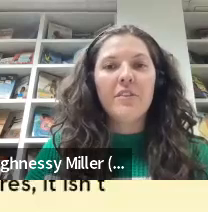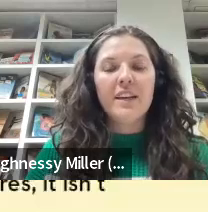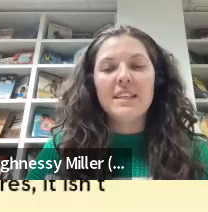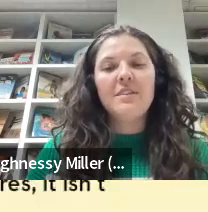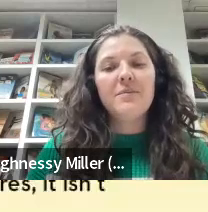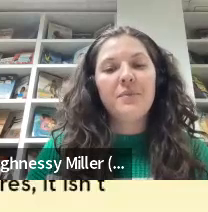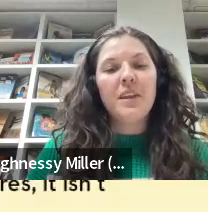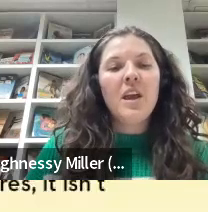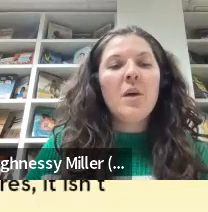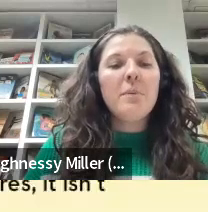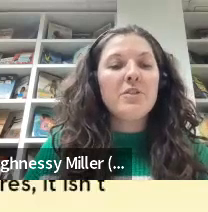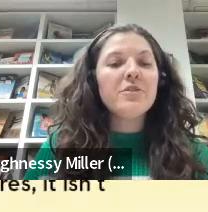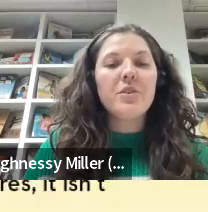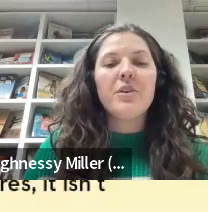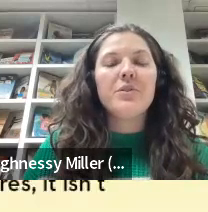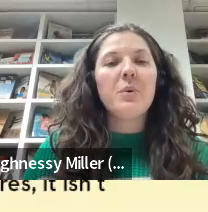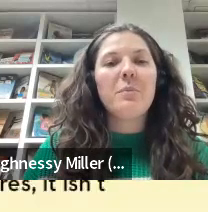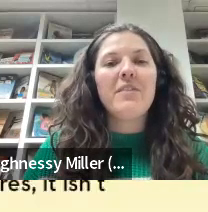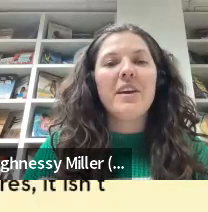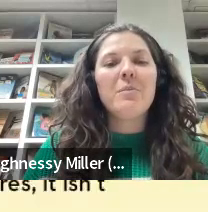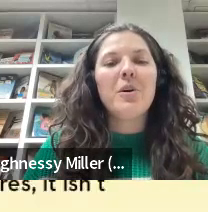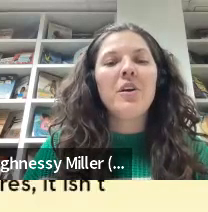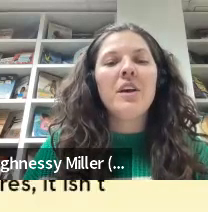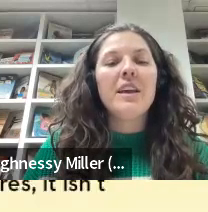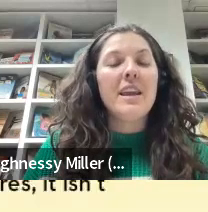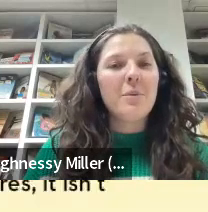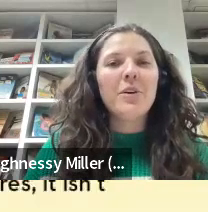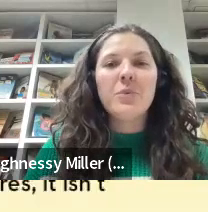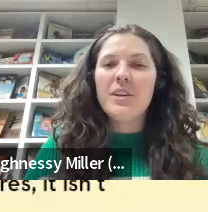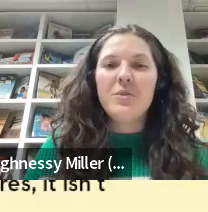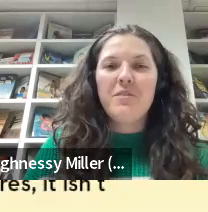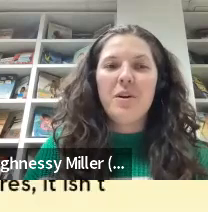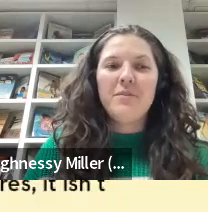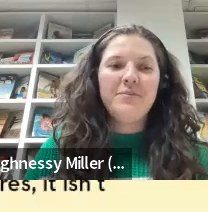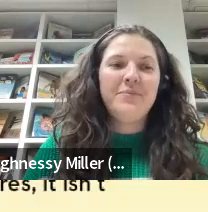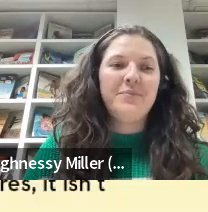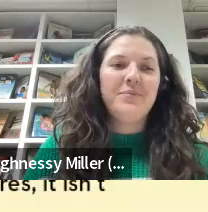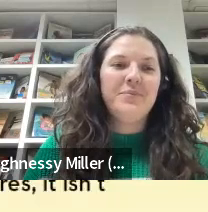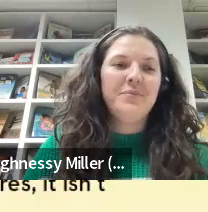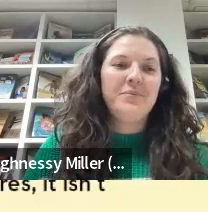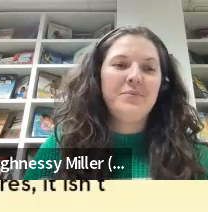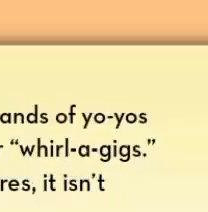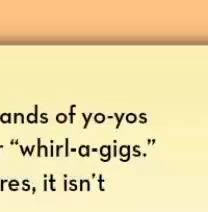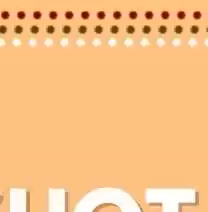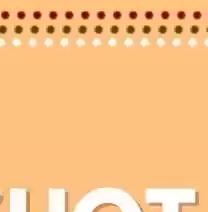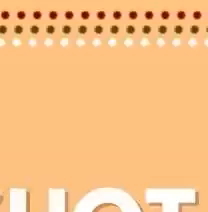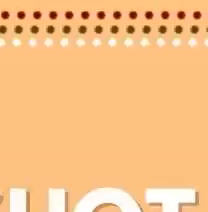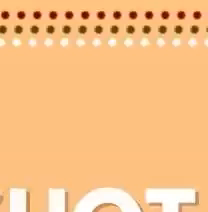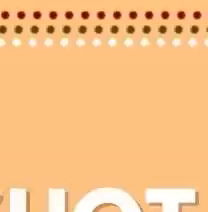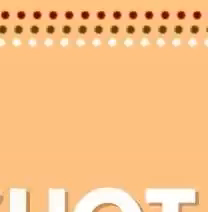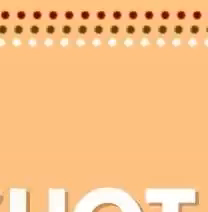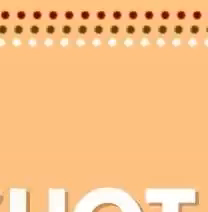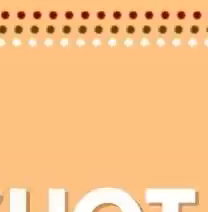how they are affected. Pedro's Yo-Yos will be available in April 2024.